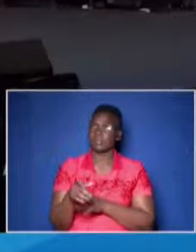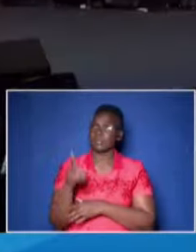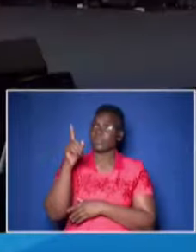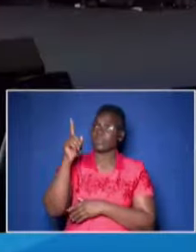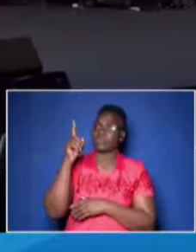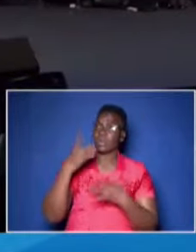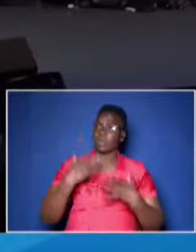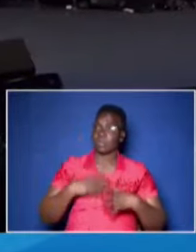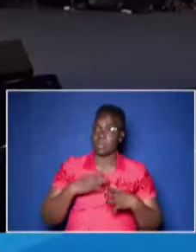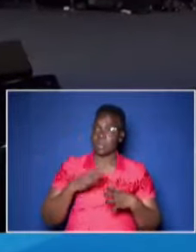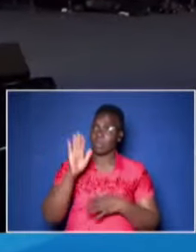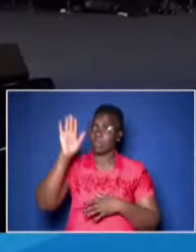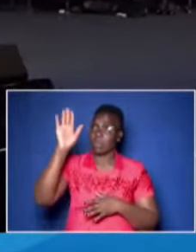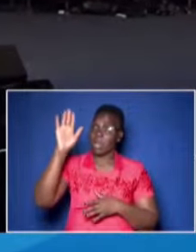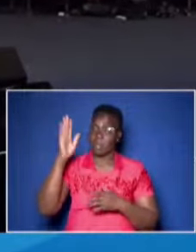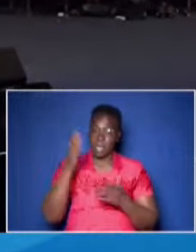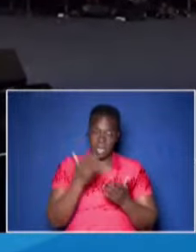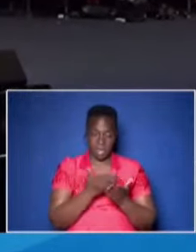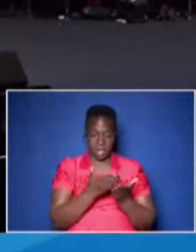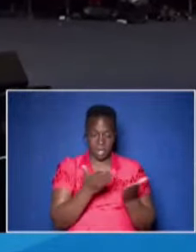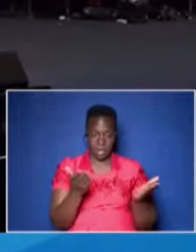give your people new property